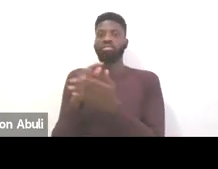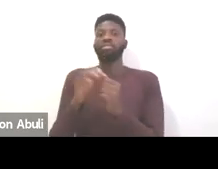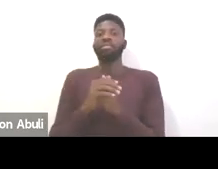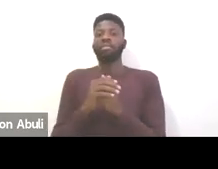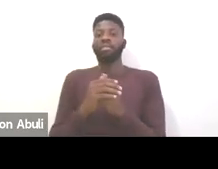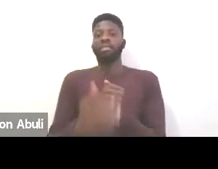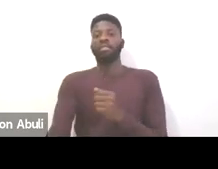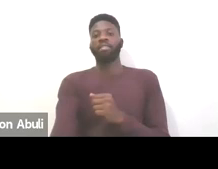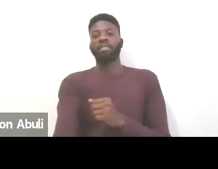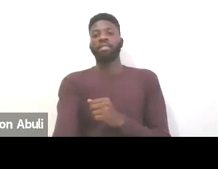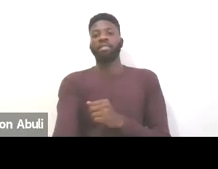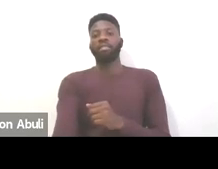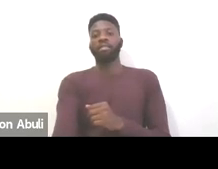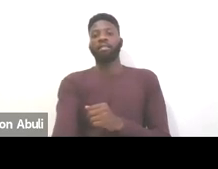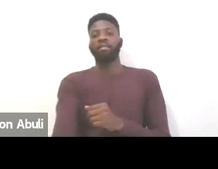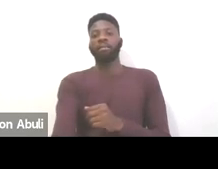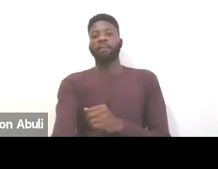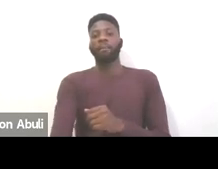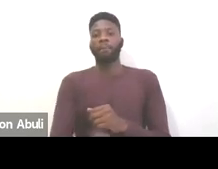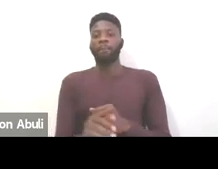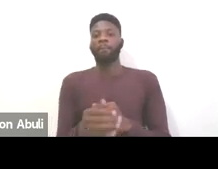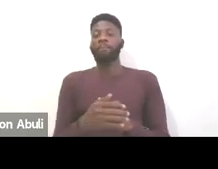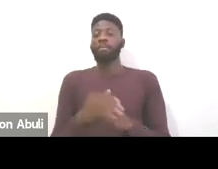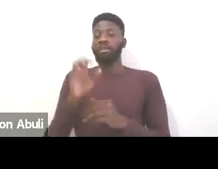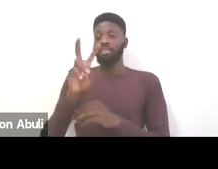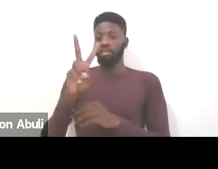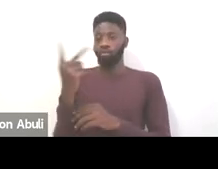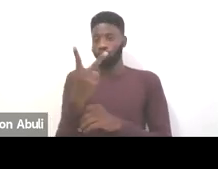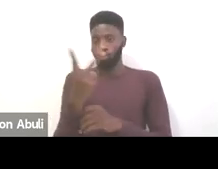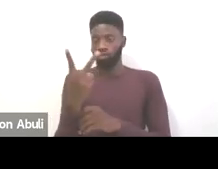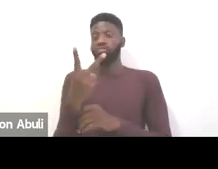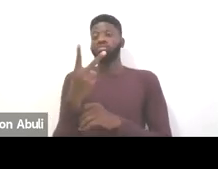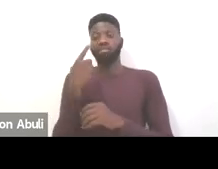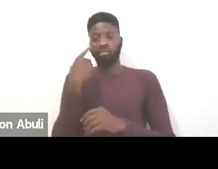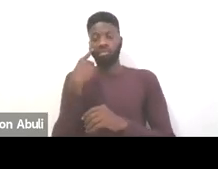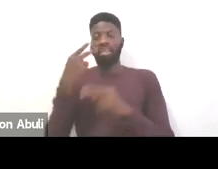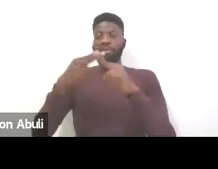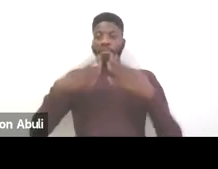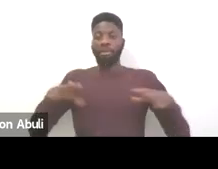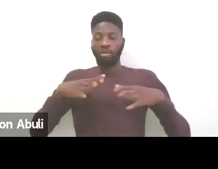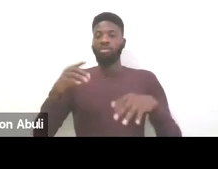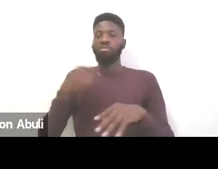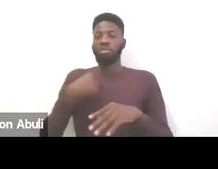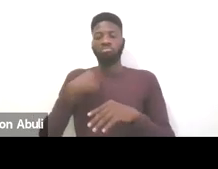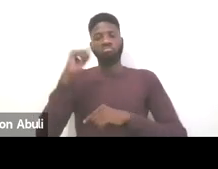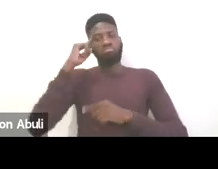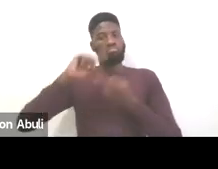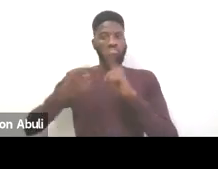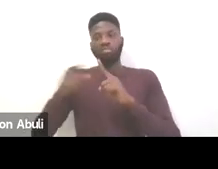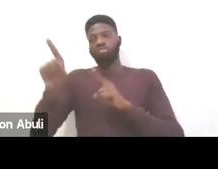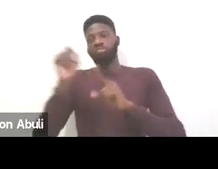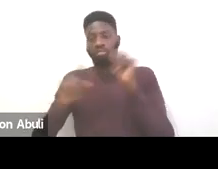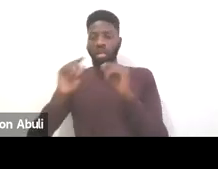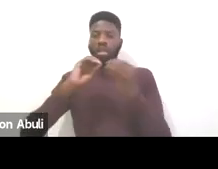what this person has done wrong, all right? Just note these are names of people that I've just thought of, numbers I've thought